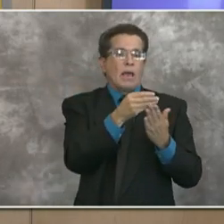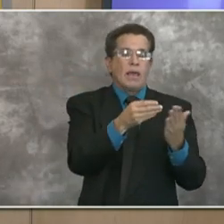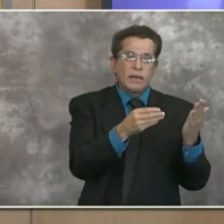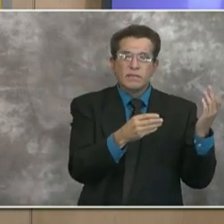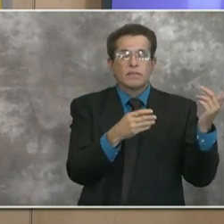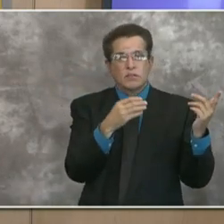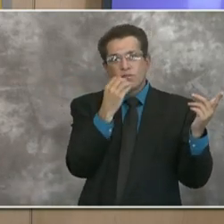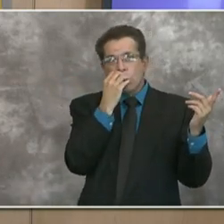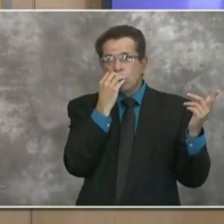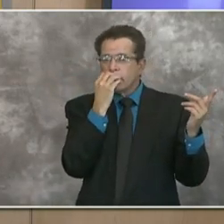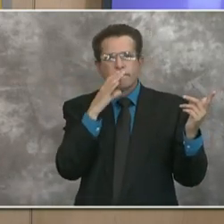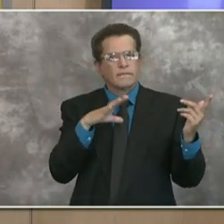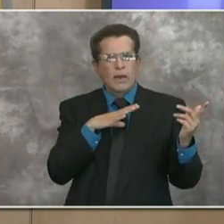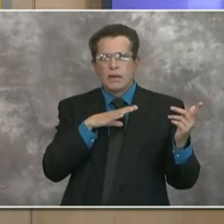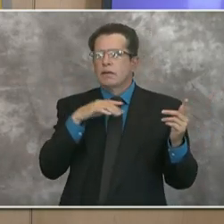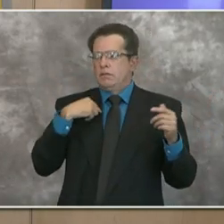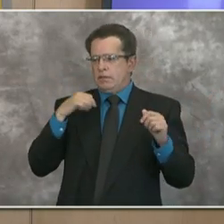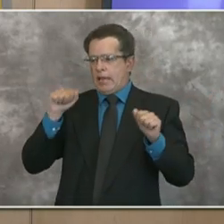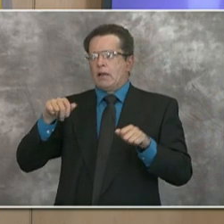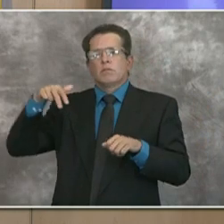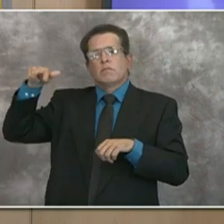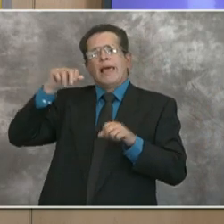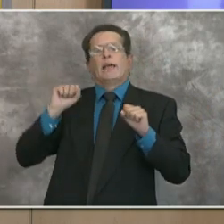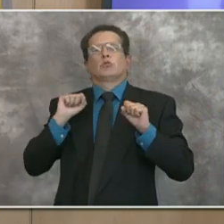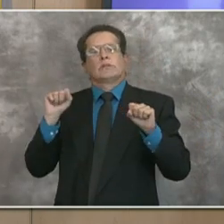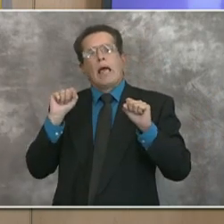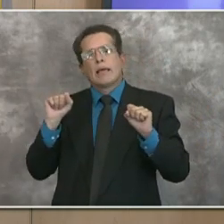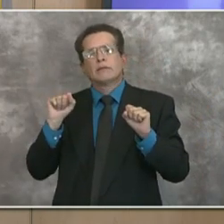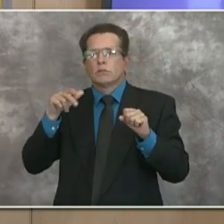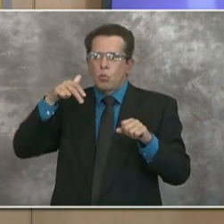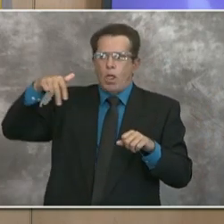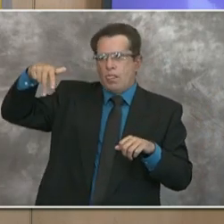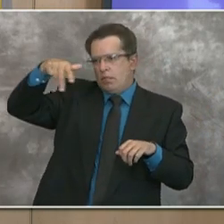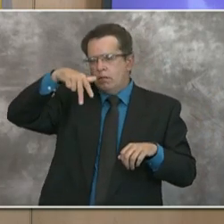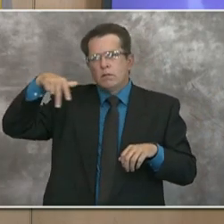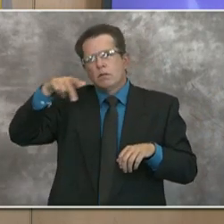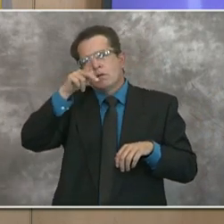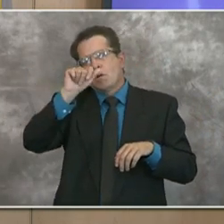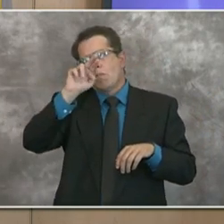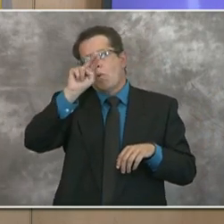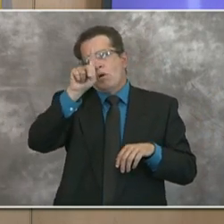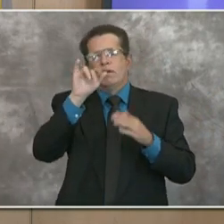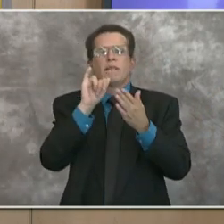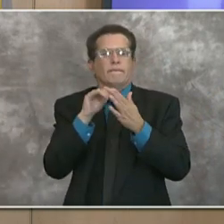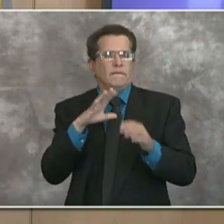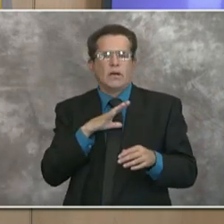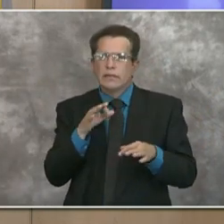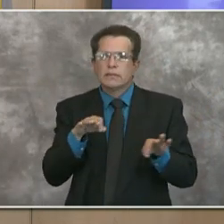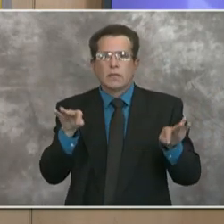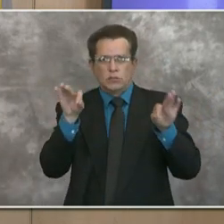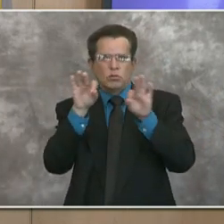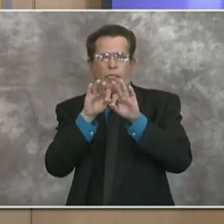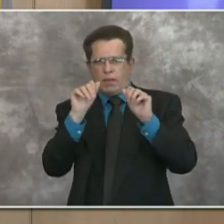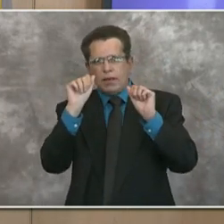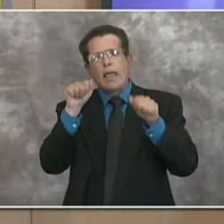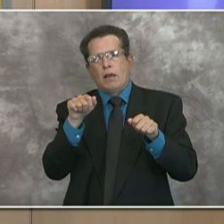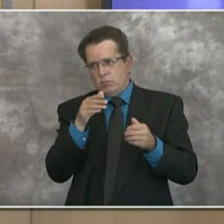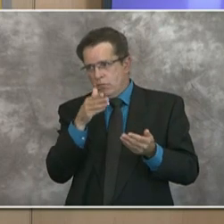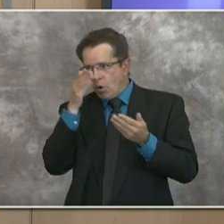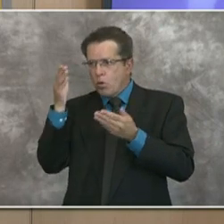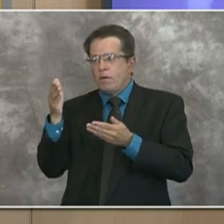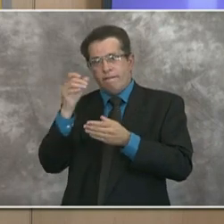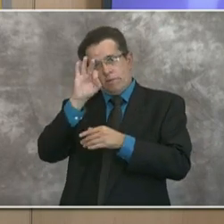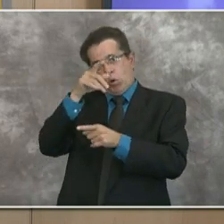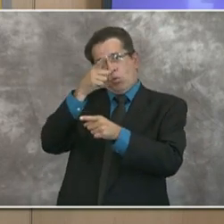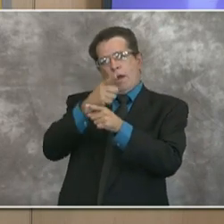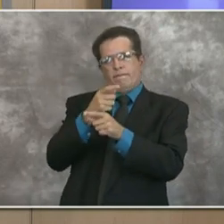getting outside and exercising by going to one of our parks or our beaches is essential if it is done properly and if it is done right.